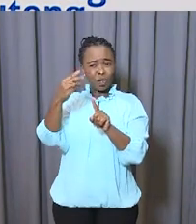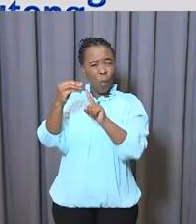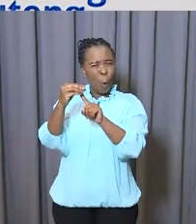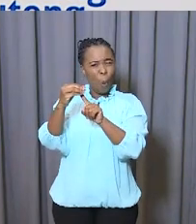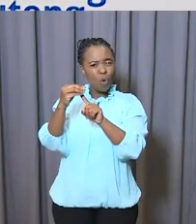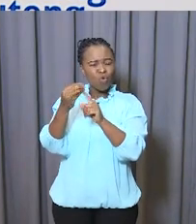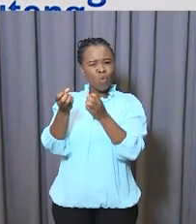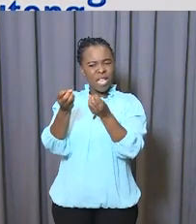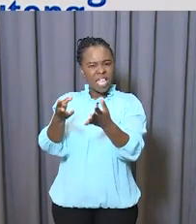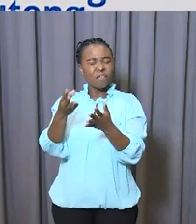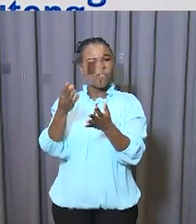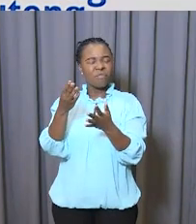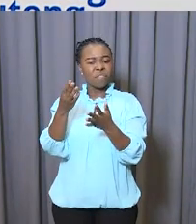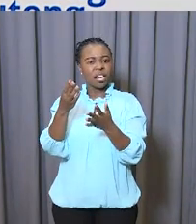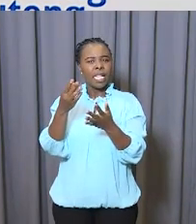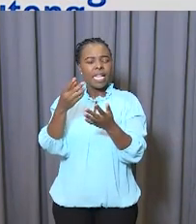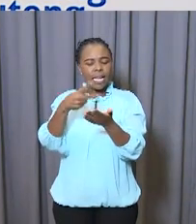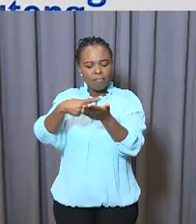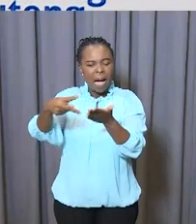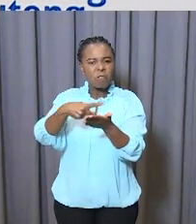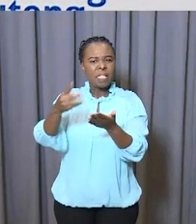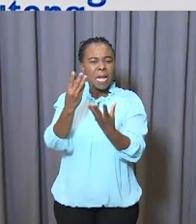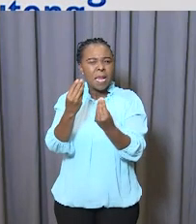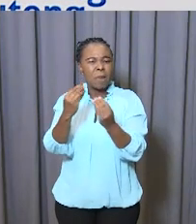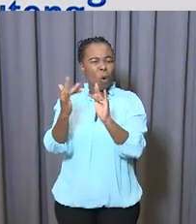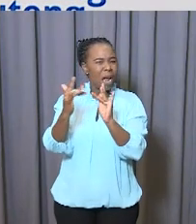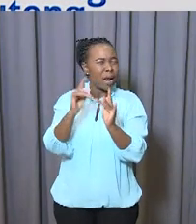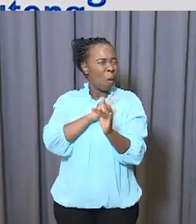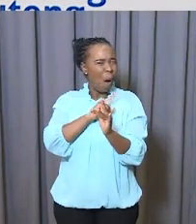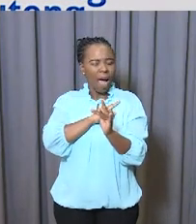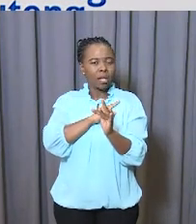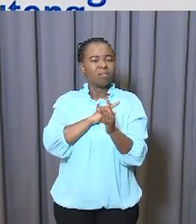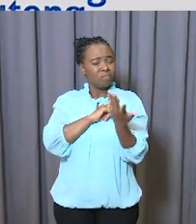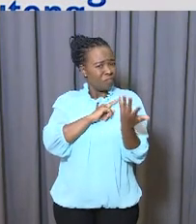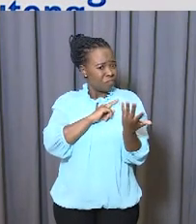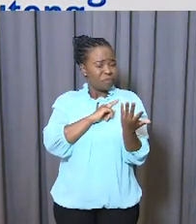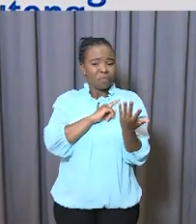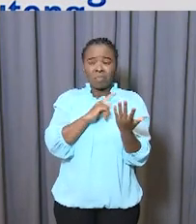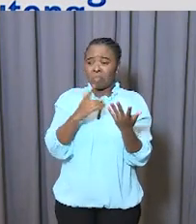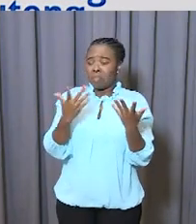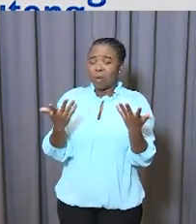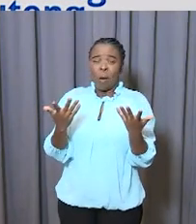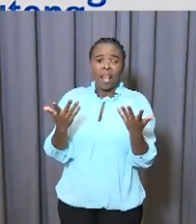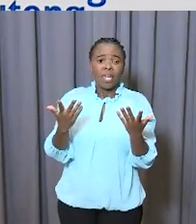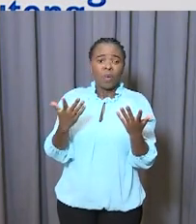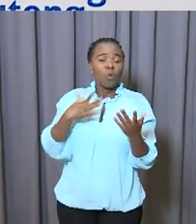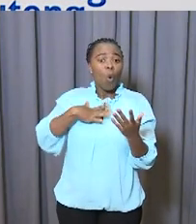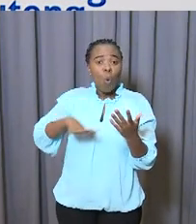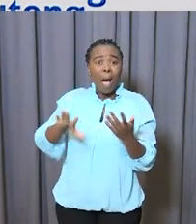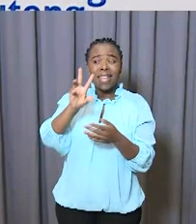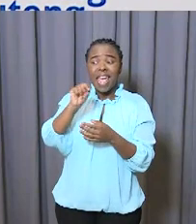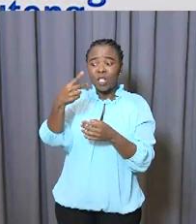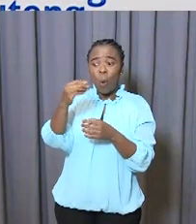to avoid duplication, basically. We don't want a certain NGO to provide to the